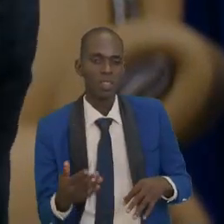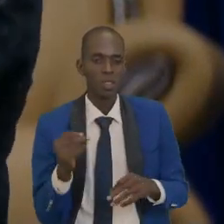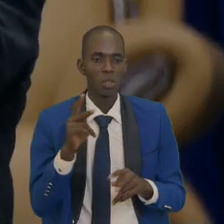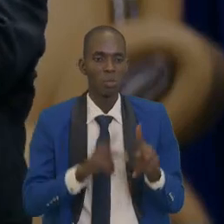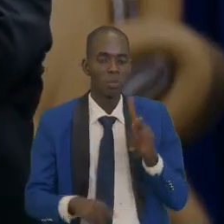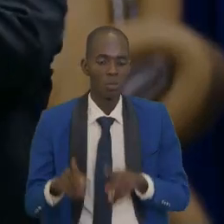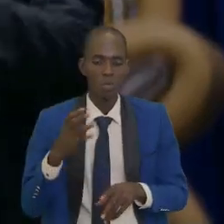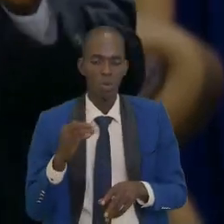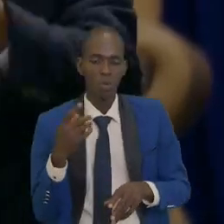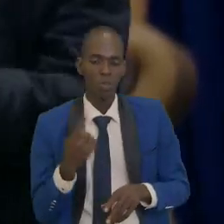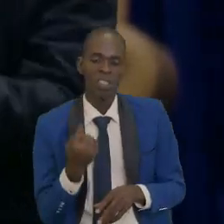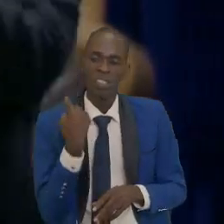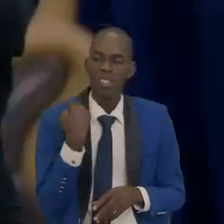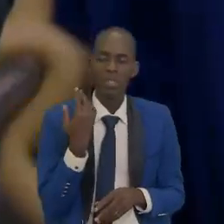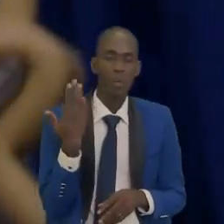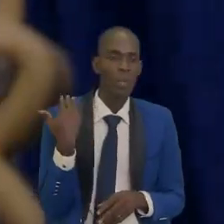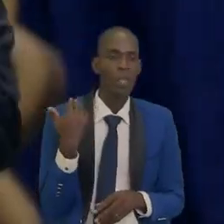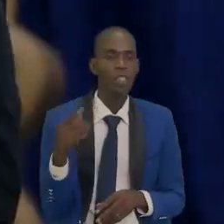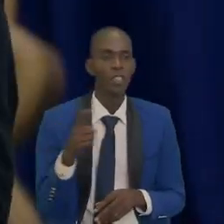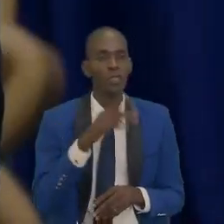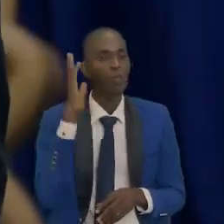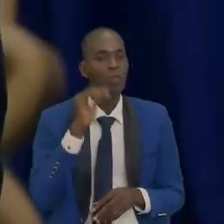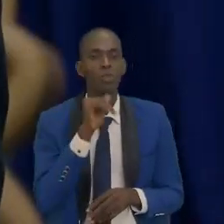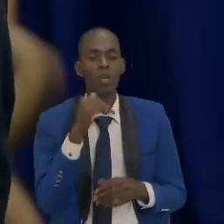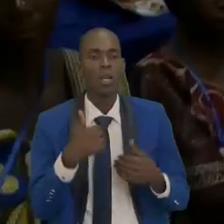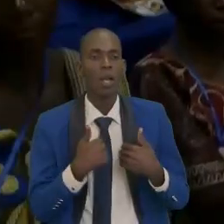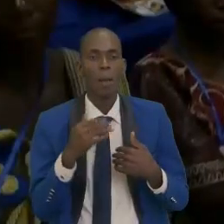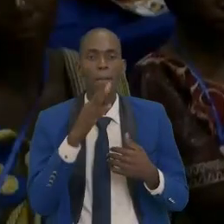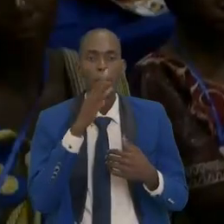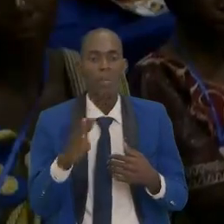recent past he will not be around Church